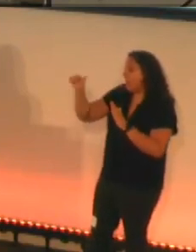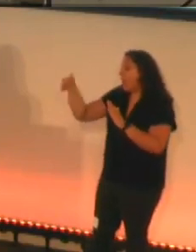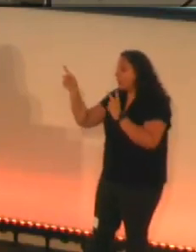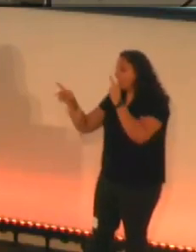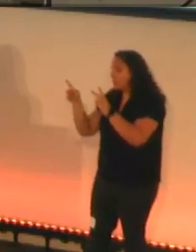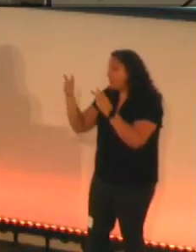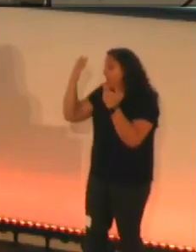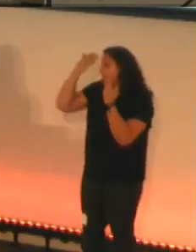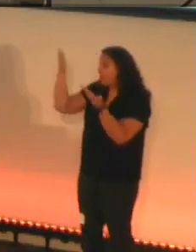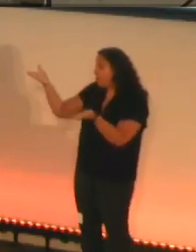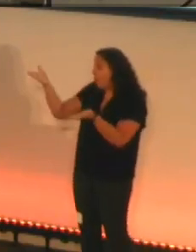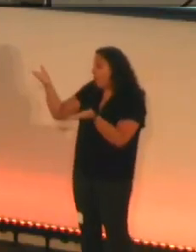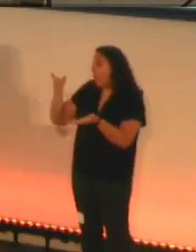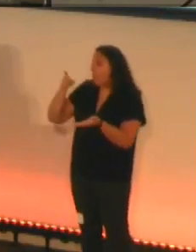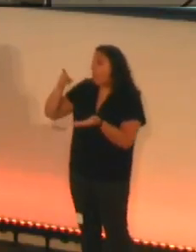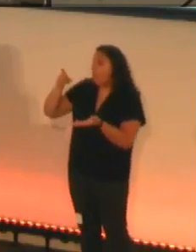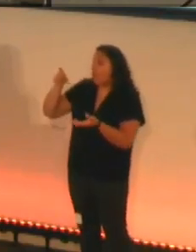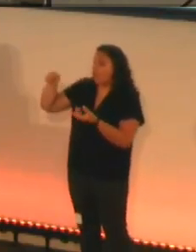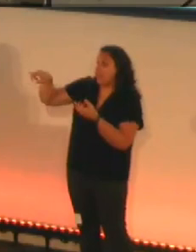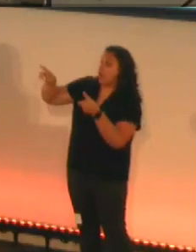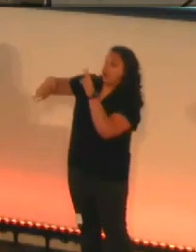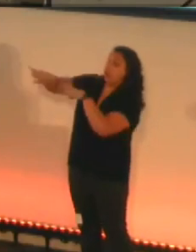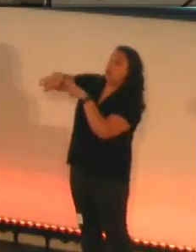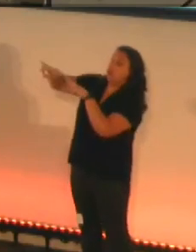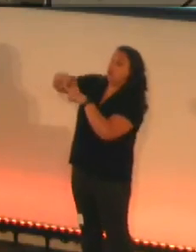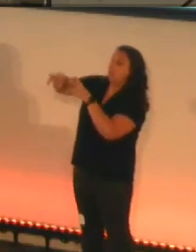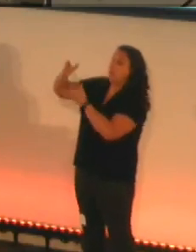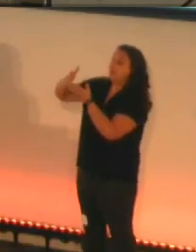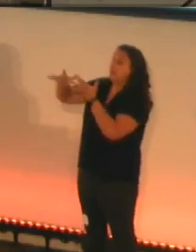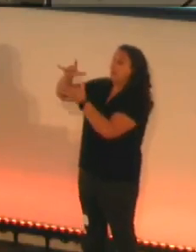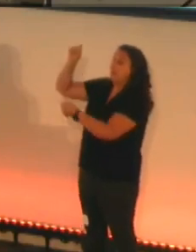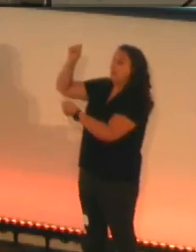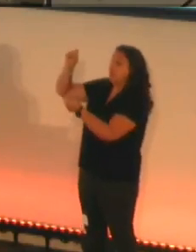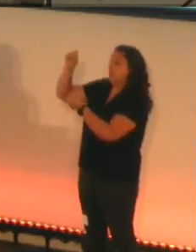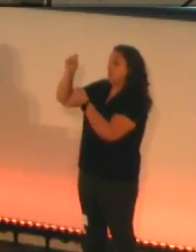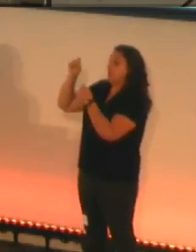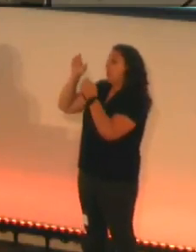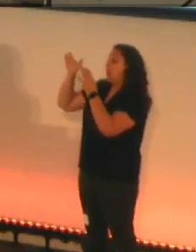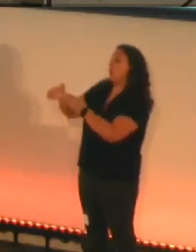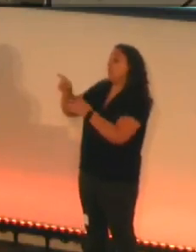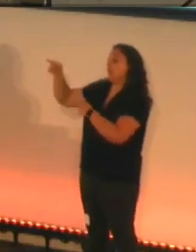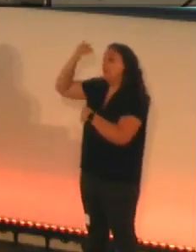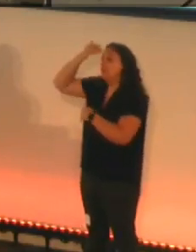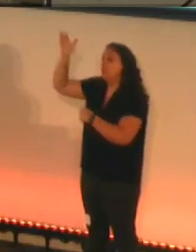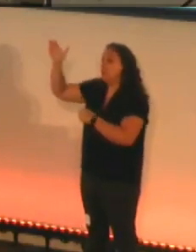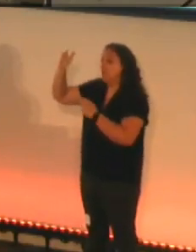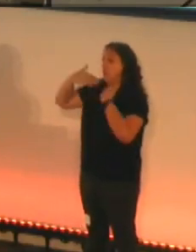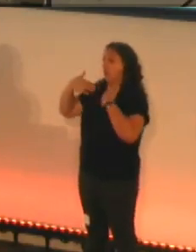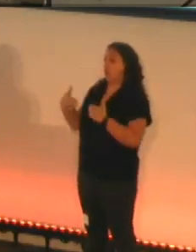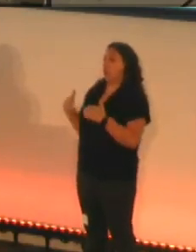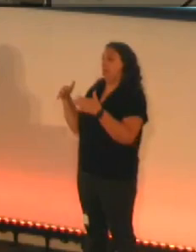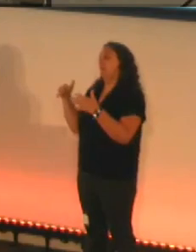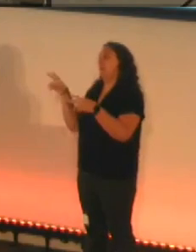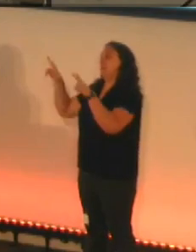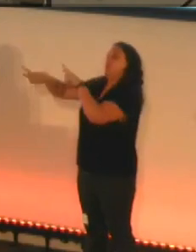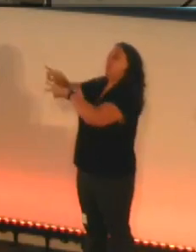space don't know they're being observed by some kind of invisible guide? Like, they don't actually, they're not aware of like the human presence that's there watching